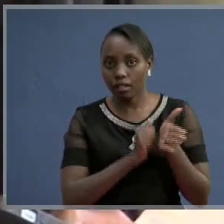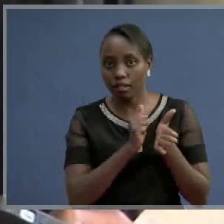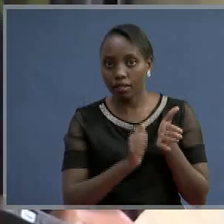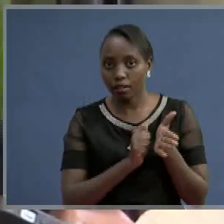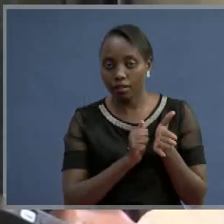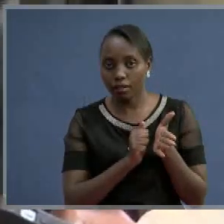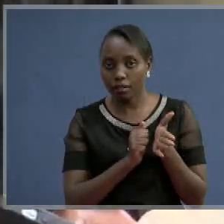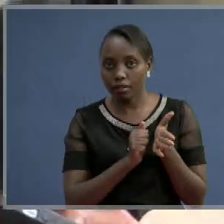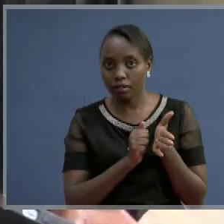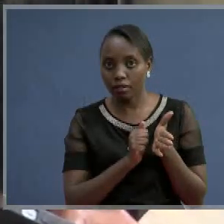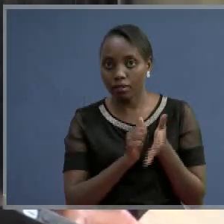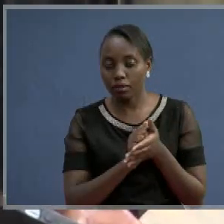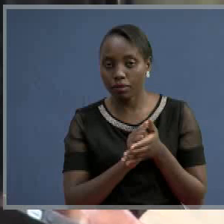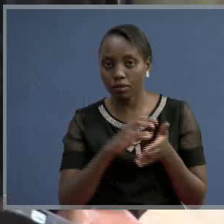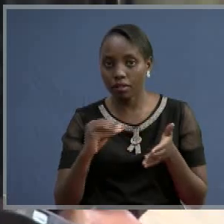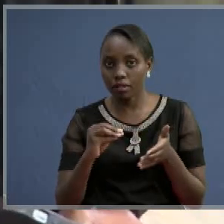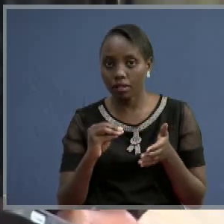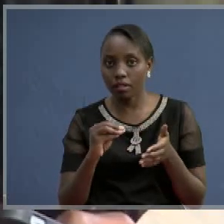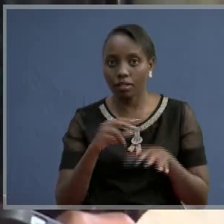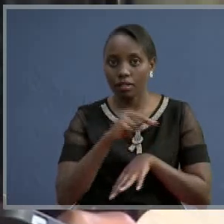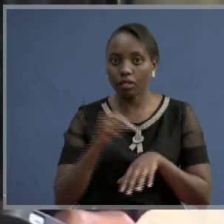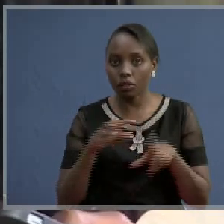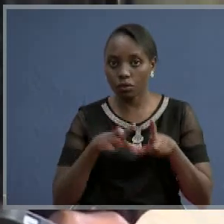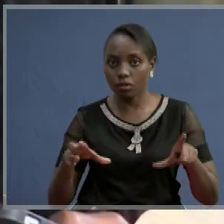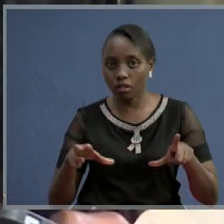Corporation and the National Lands Commission